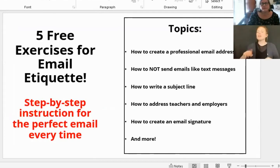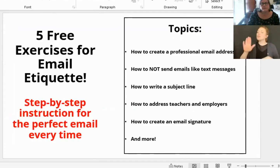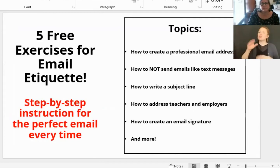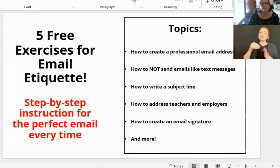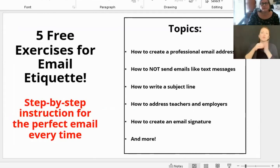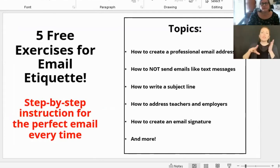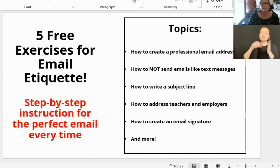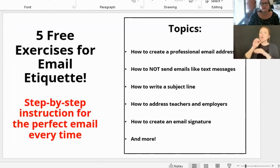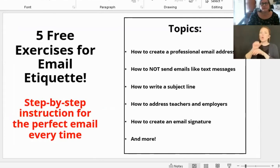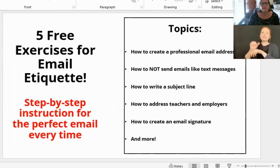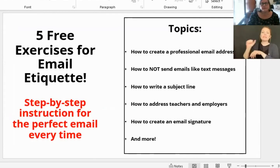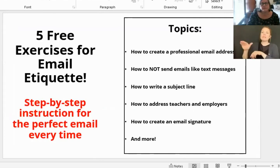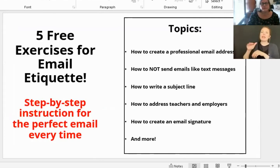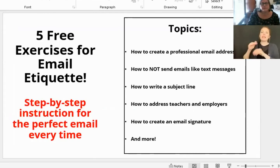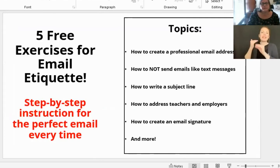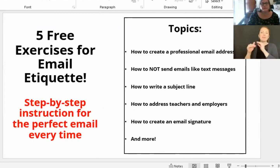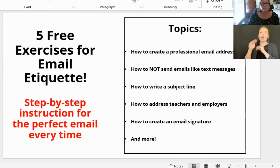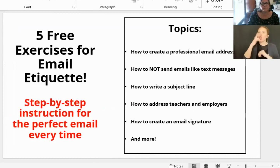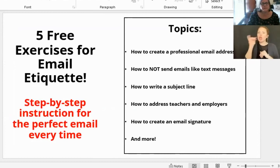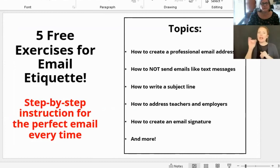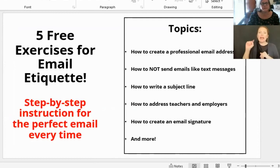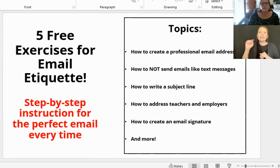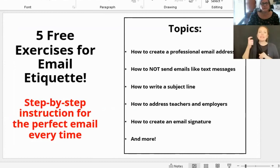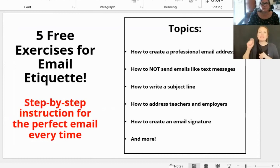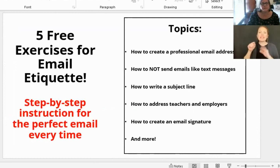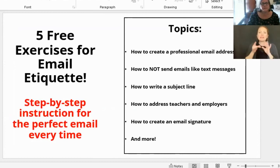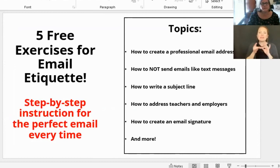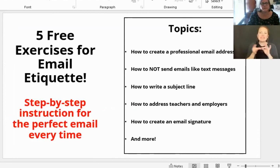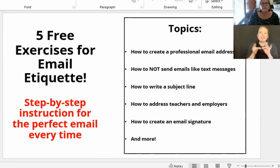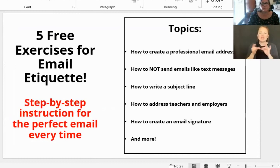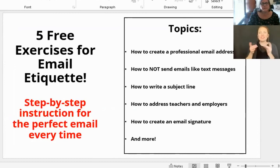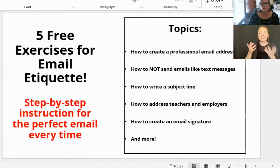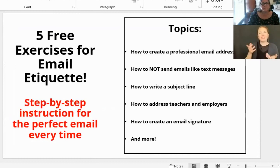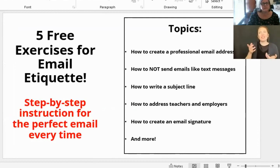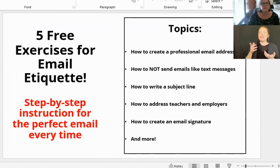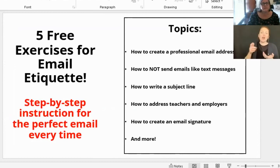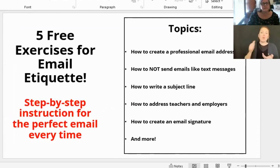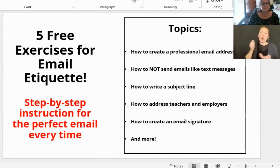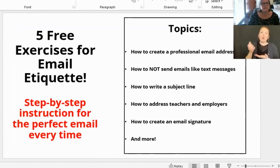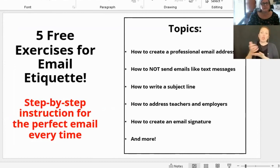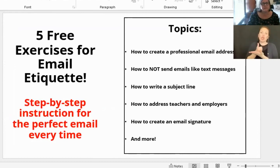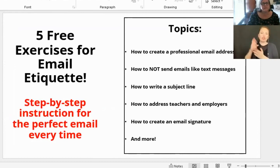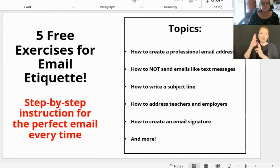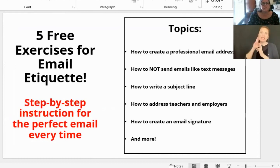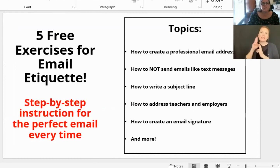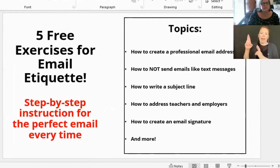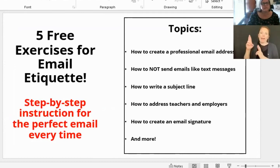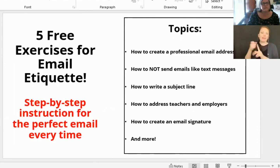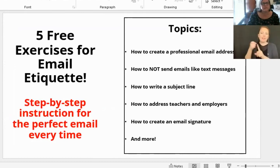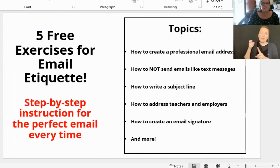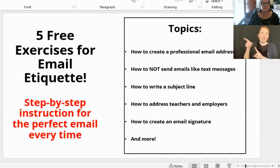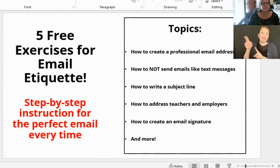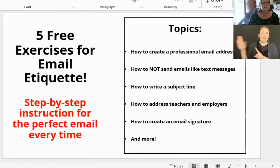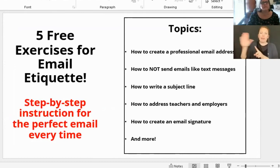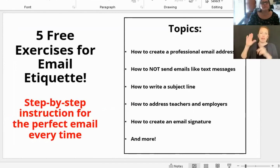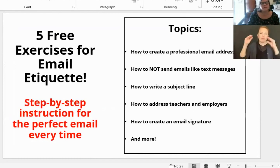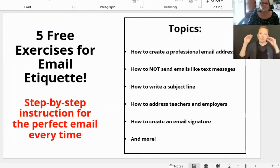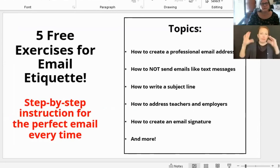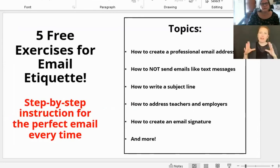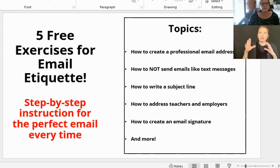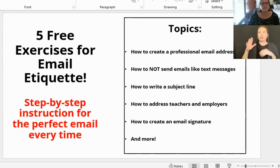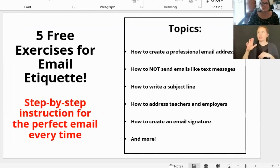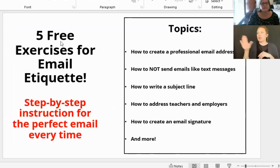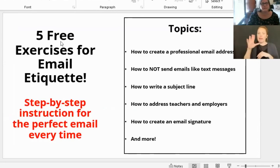are looking like text messages that do not generate the respect that they should out there in the world. So